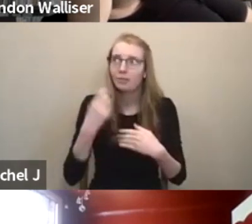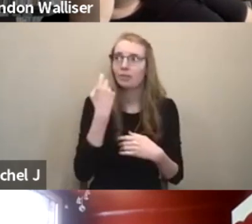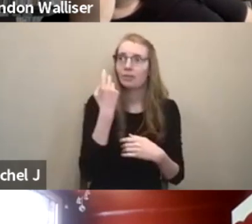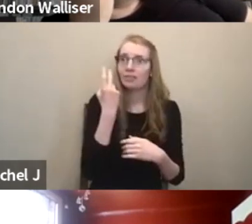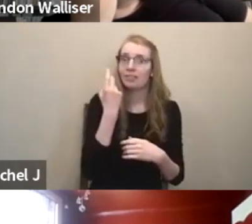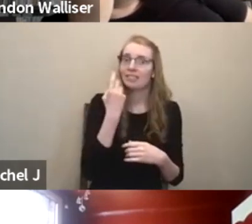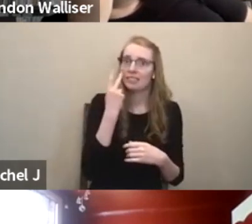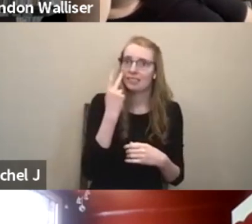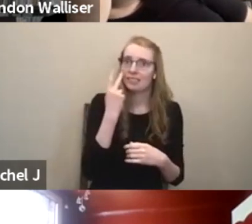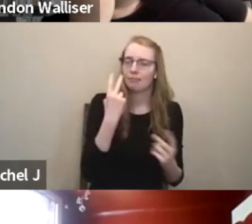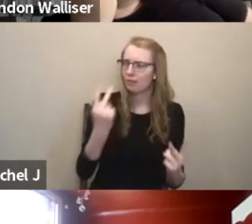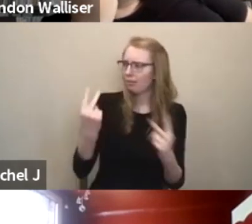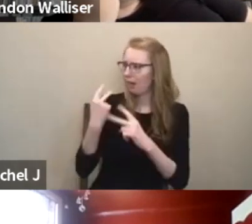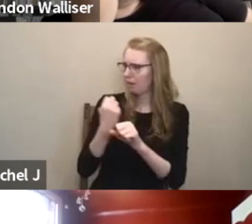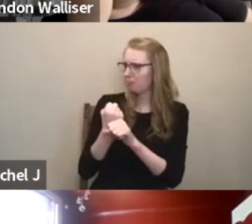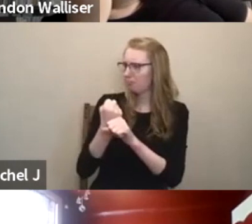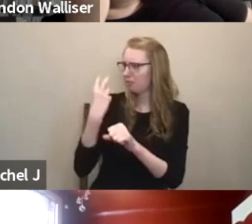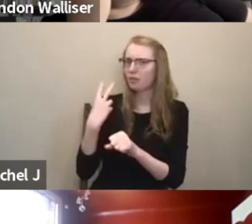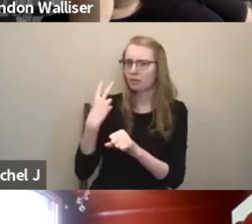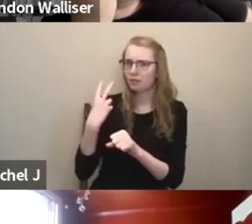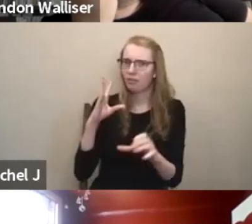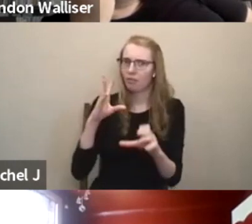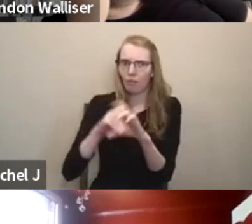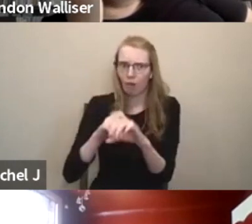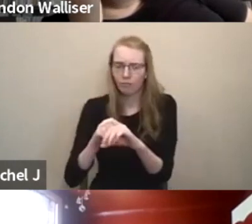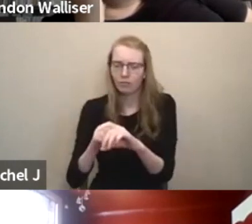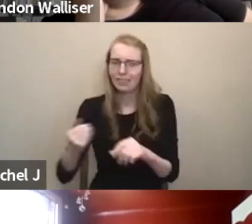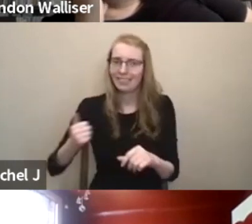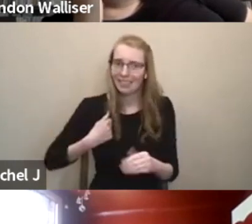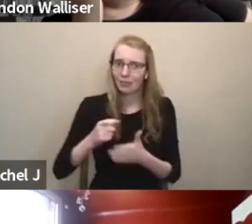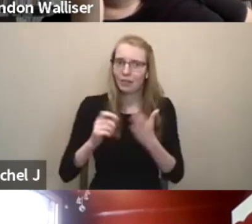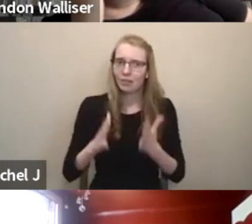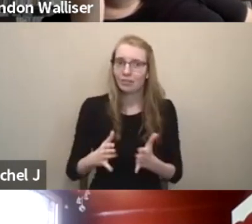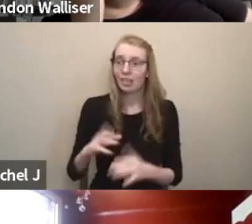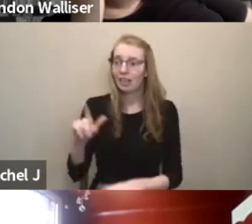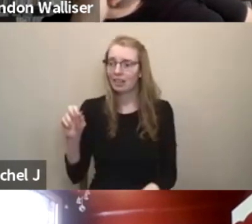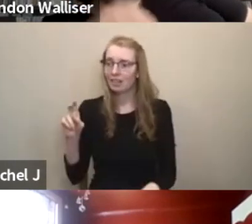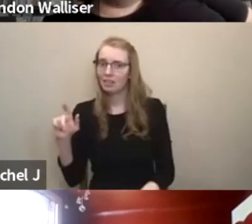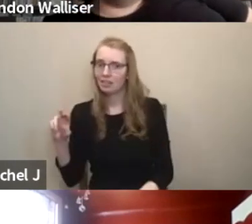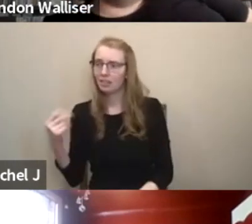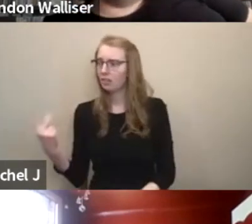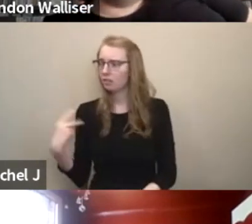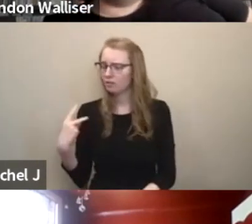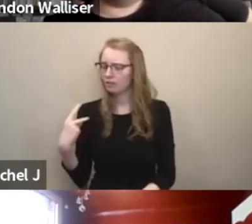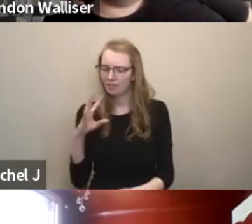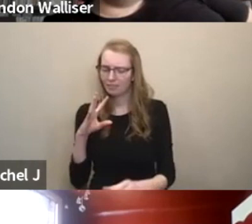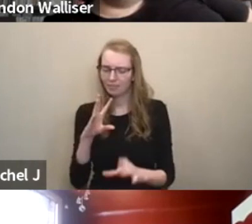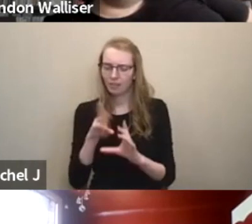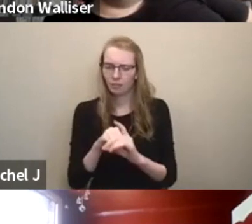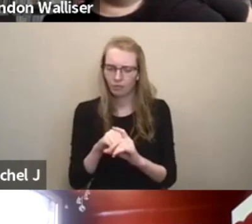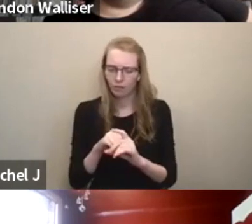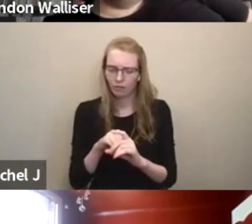scripts. I want to, and Landon and I worked on this, is how to respond to